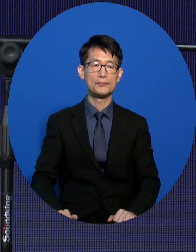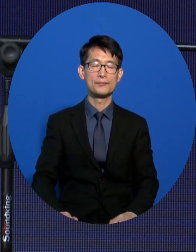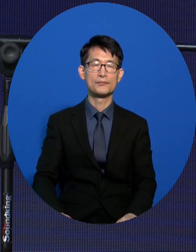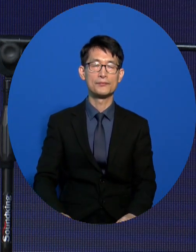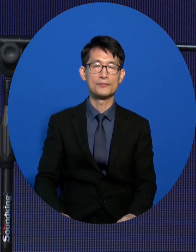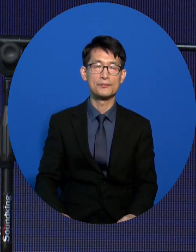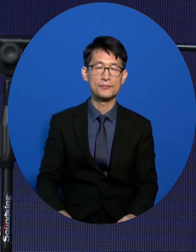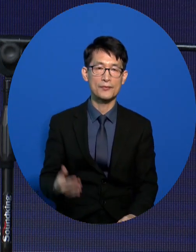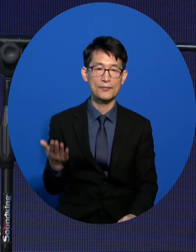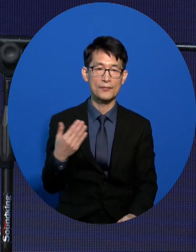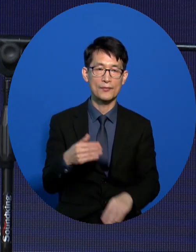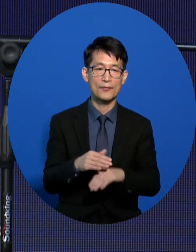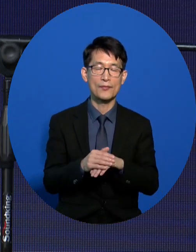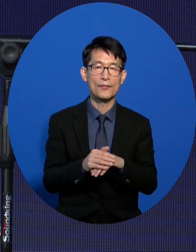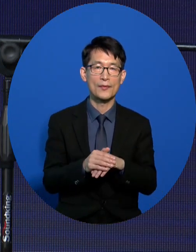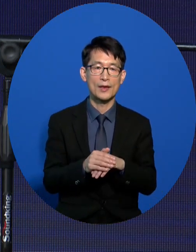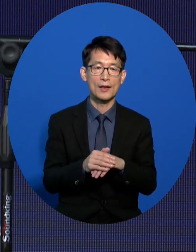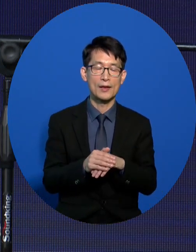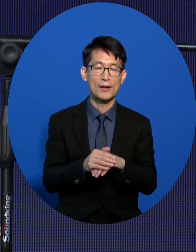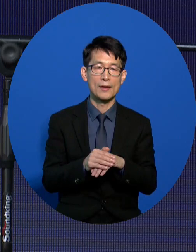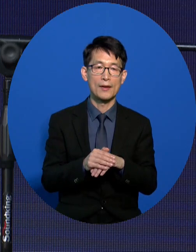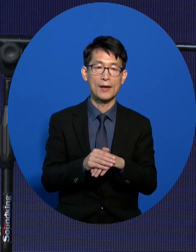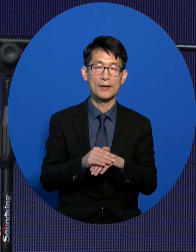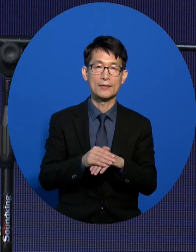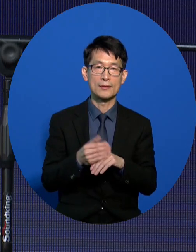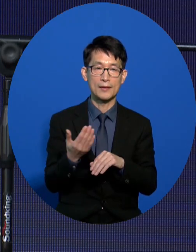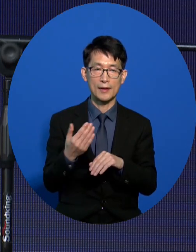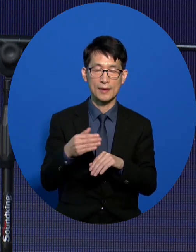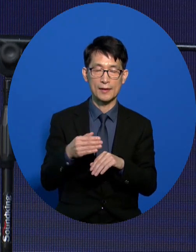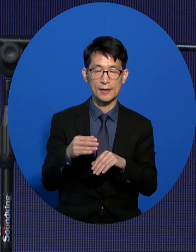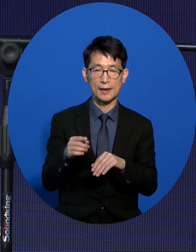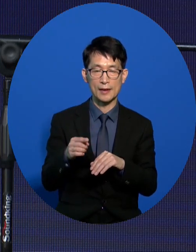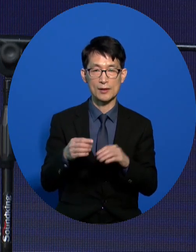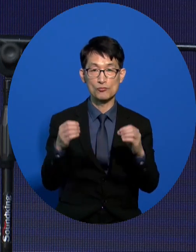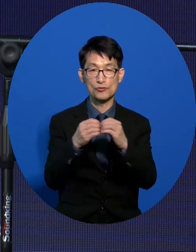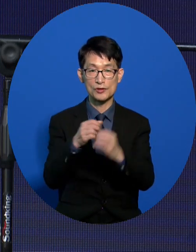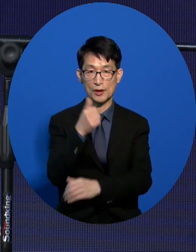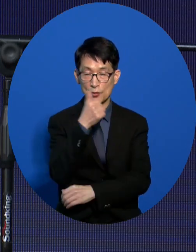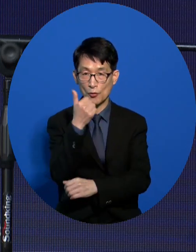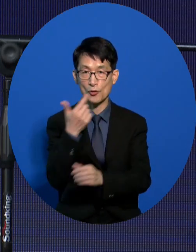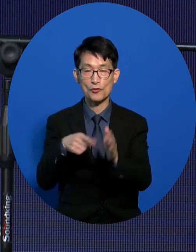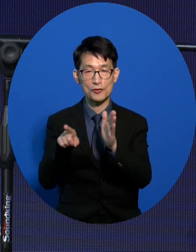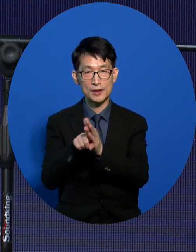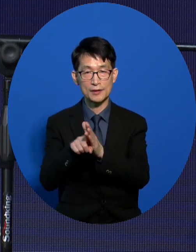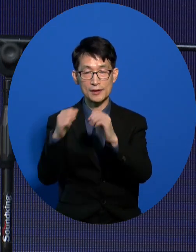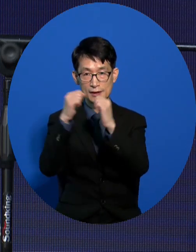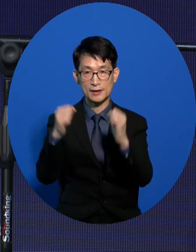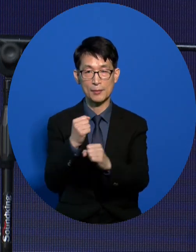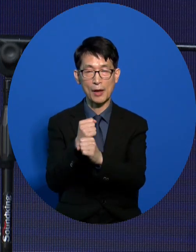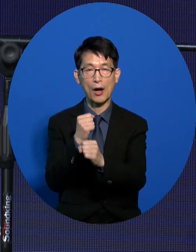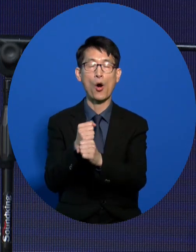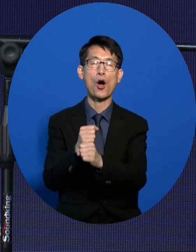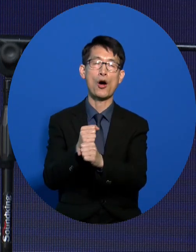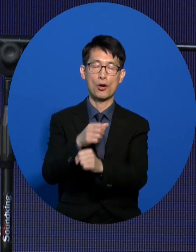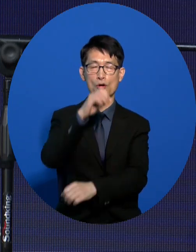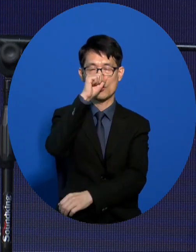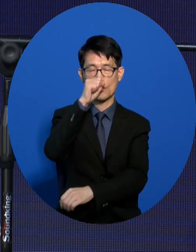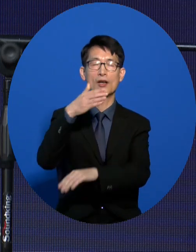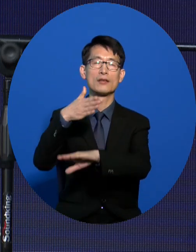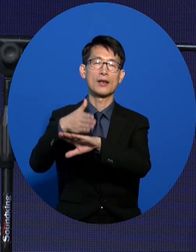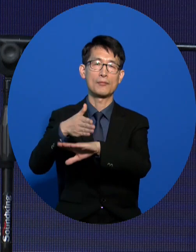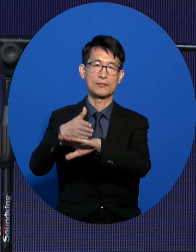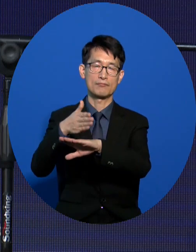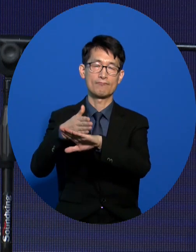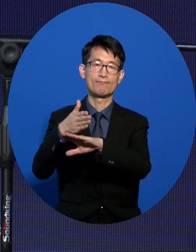the hearing impaired. And Mr. Park Won-jin of the AUD Social Cooperative, thank you very much for